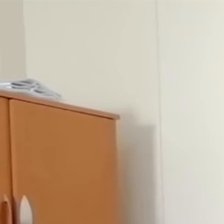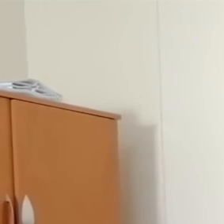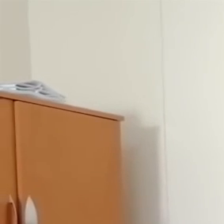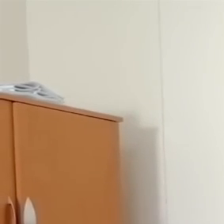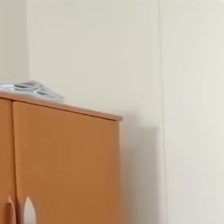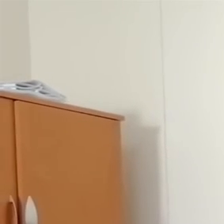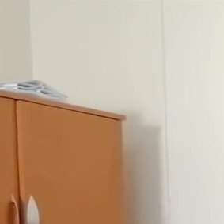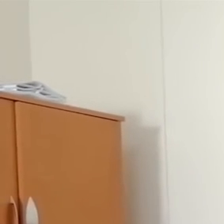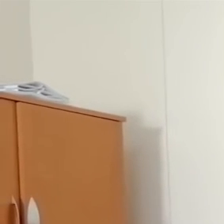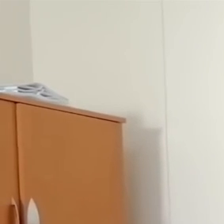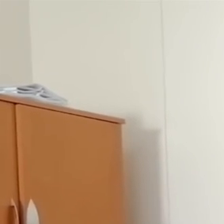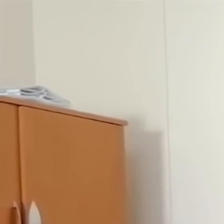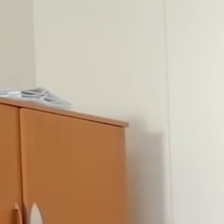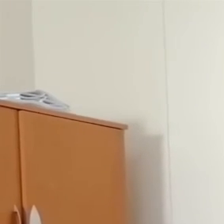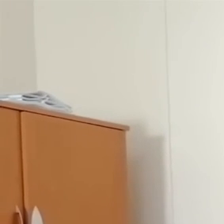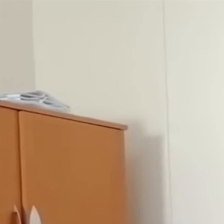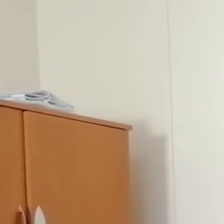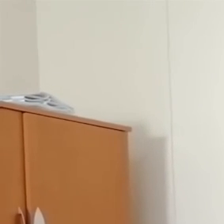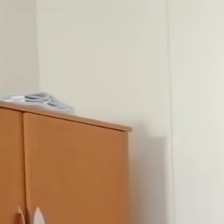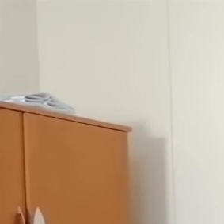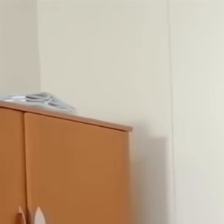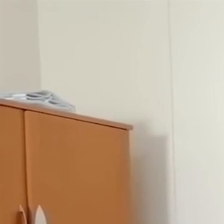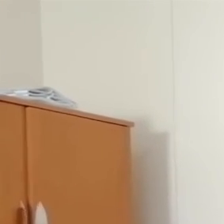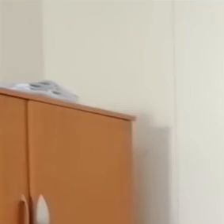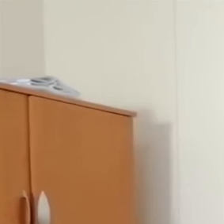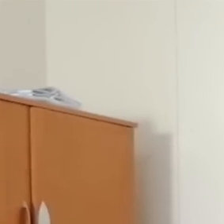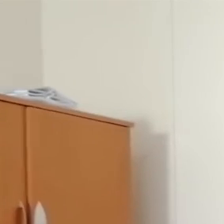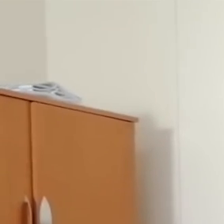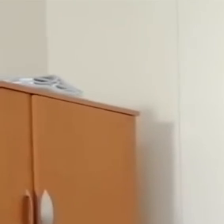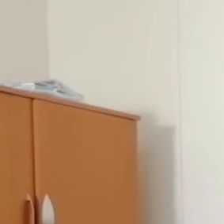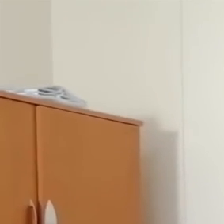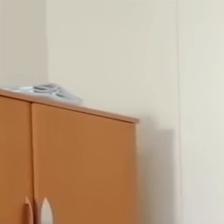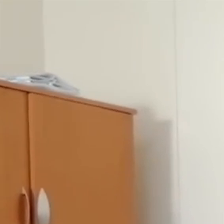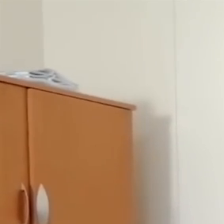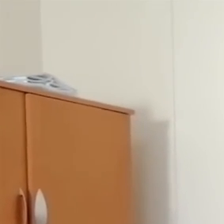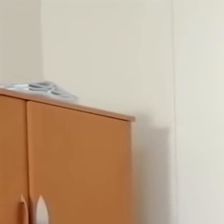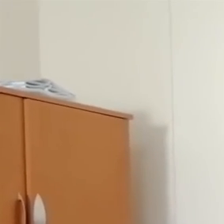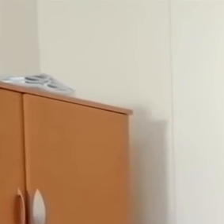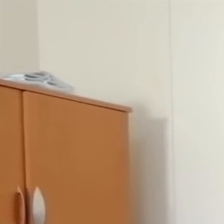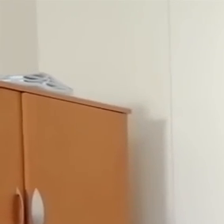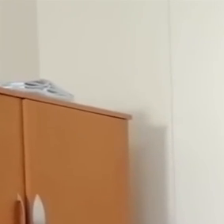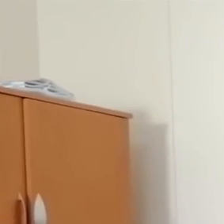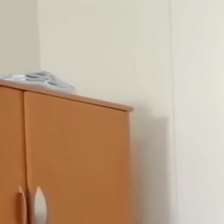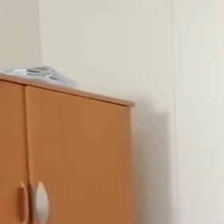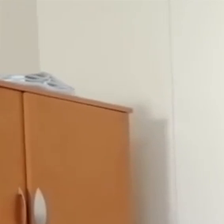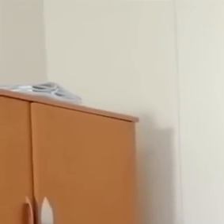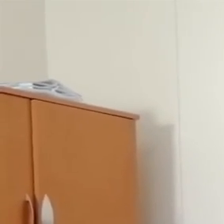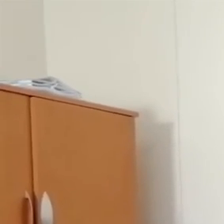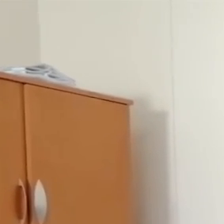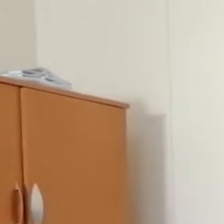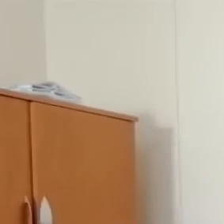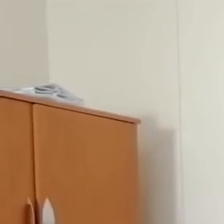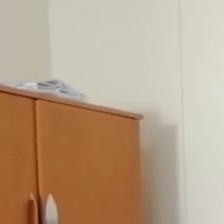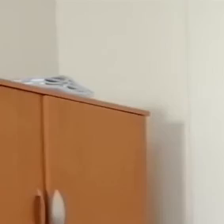this time, my message to them is that they should grab this opportunity. They should take it as an opportunity for them to do something